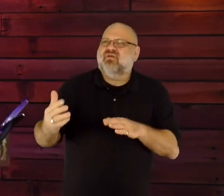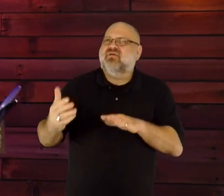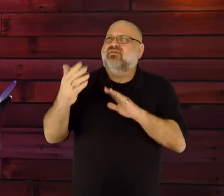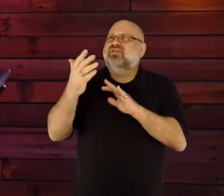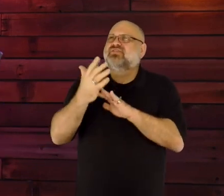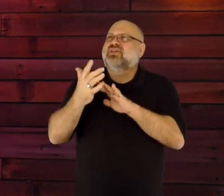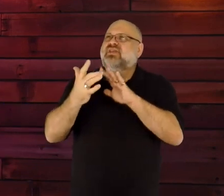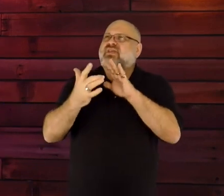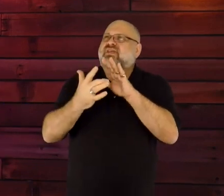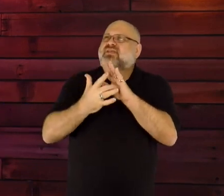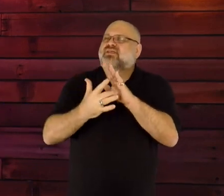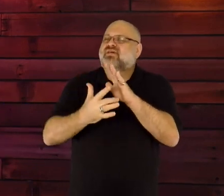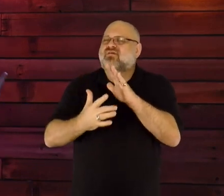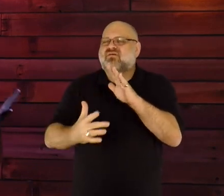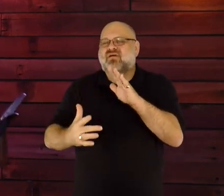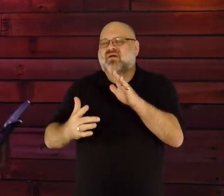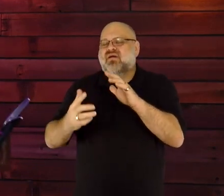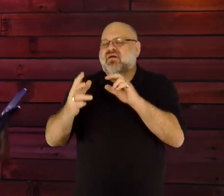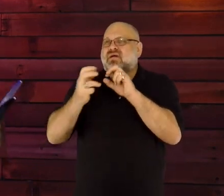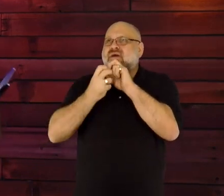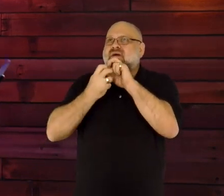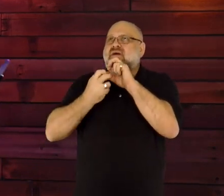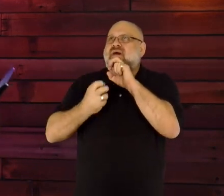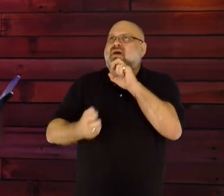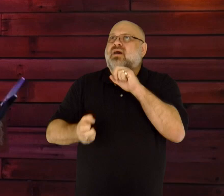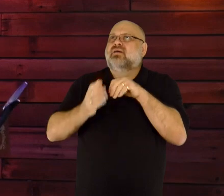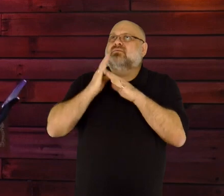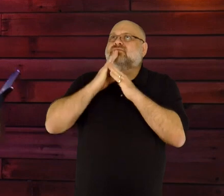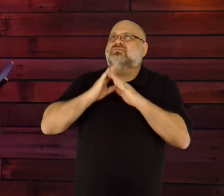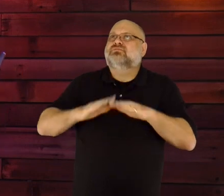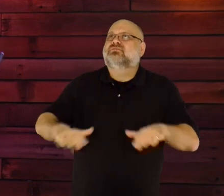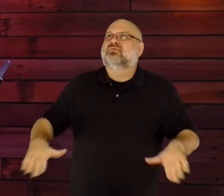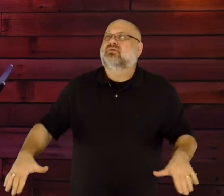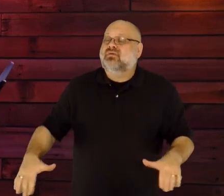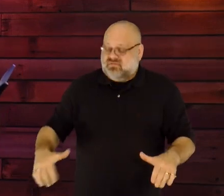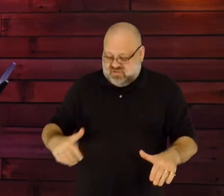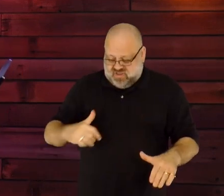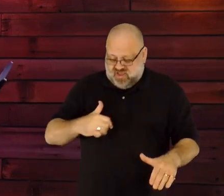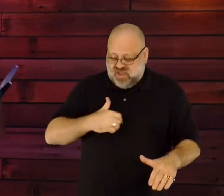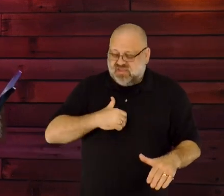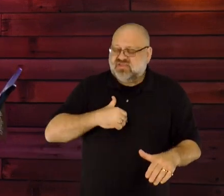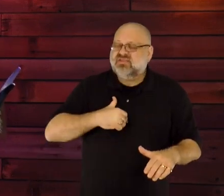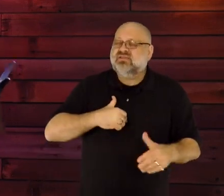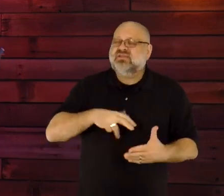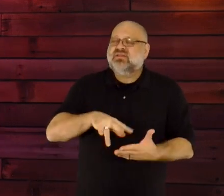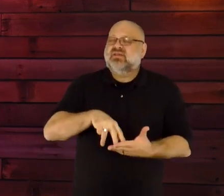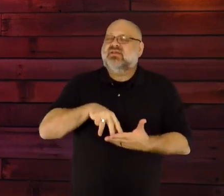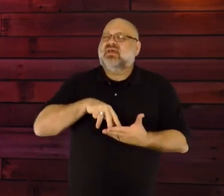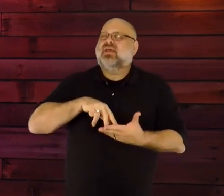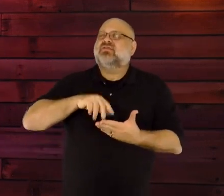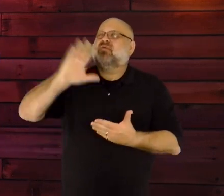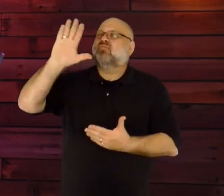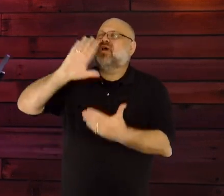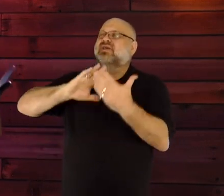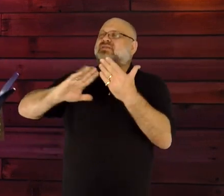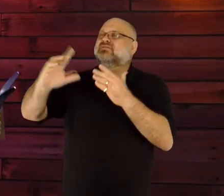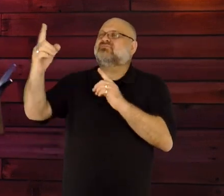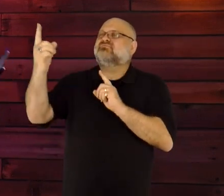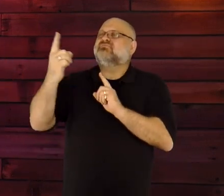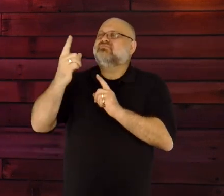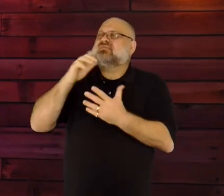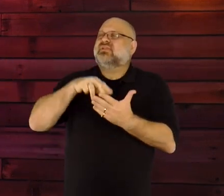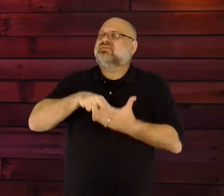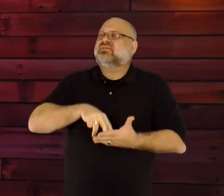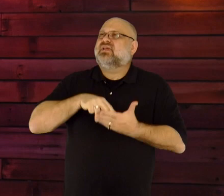you, Jesus, or in awe if you be still? Will I stand your